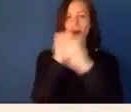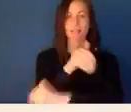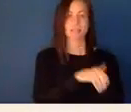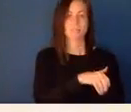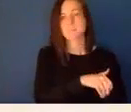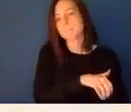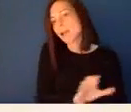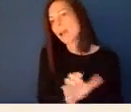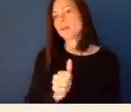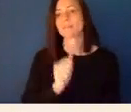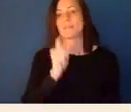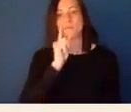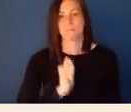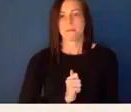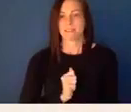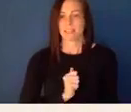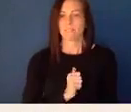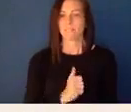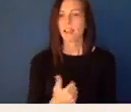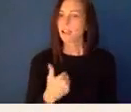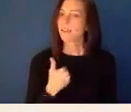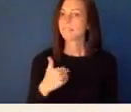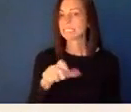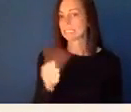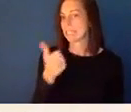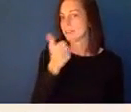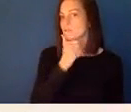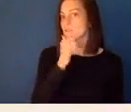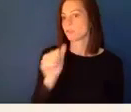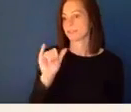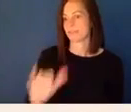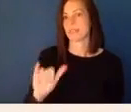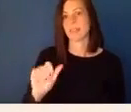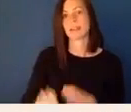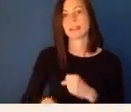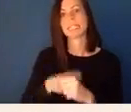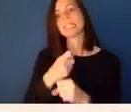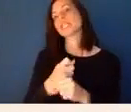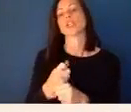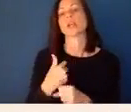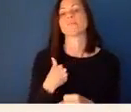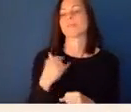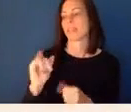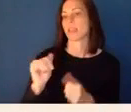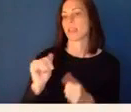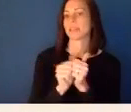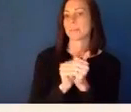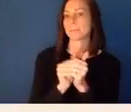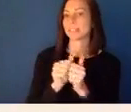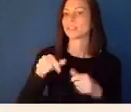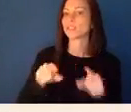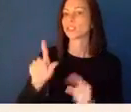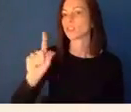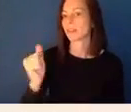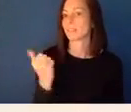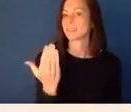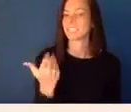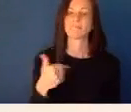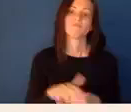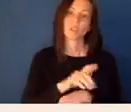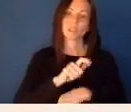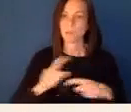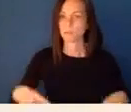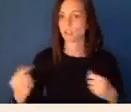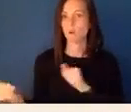had 10 girls the year I competed in 2015. We were all full-time wheelchair users, but we all had